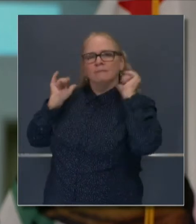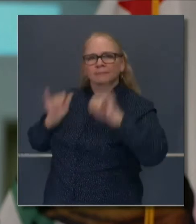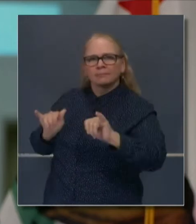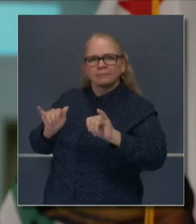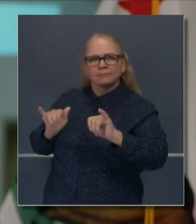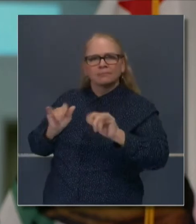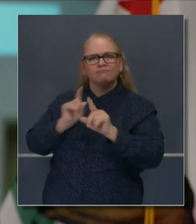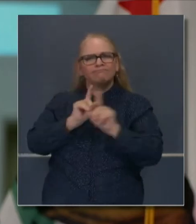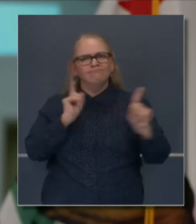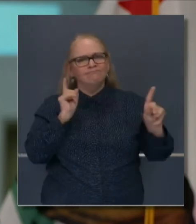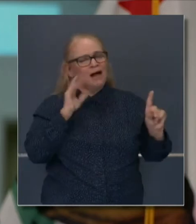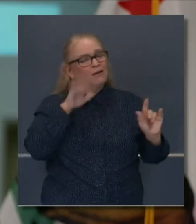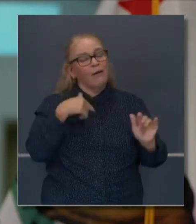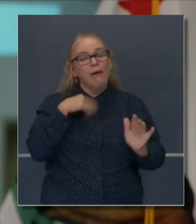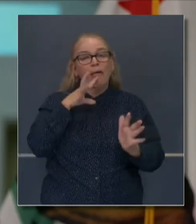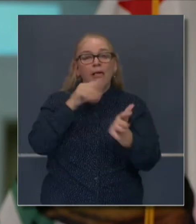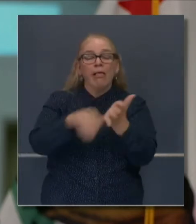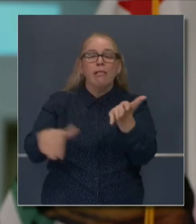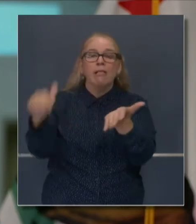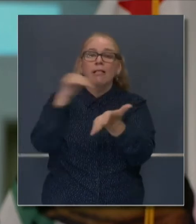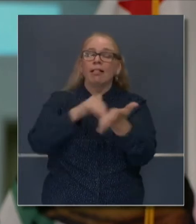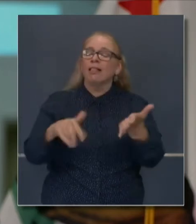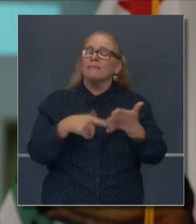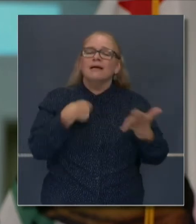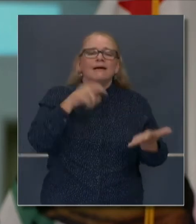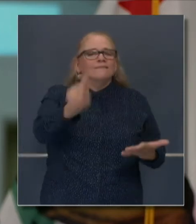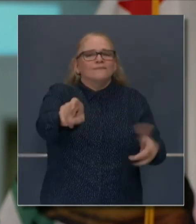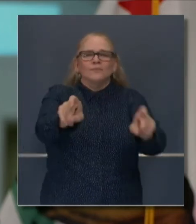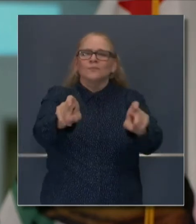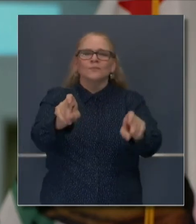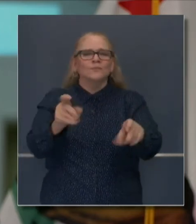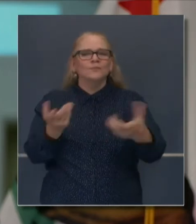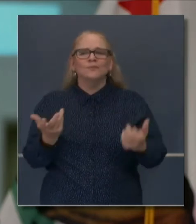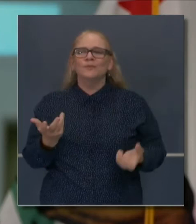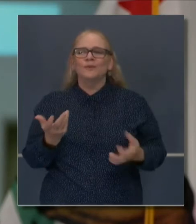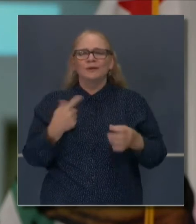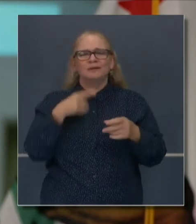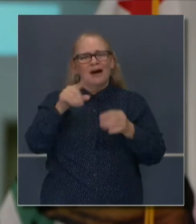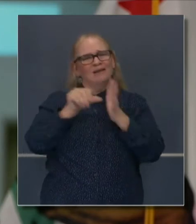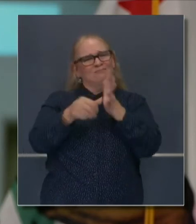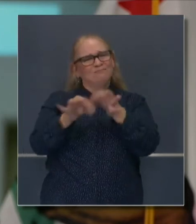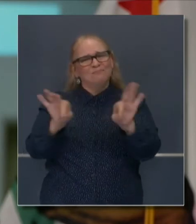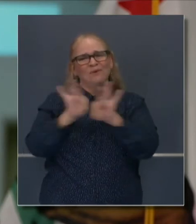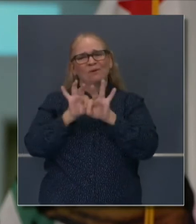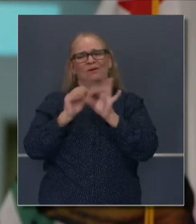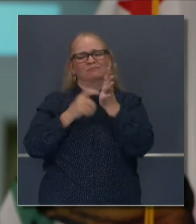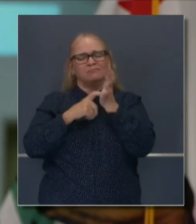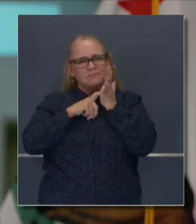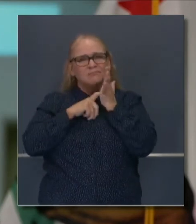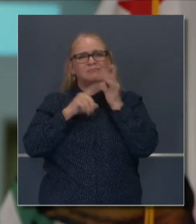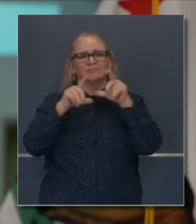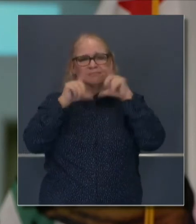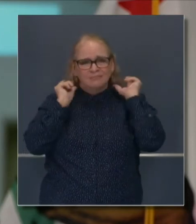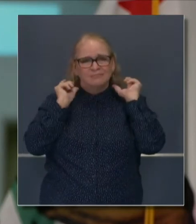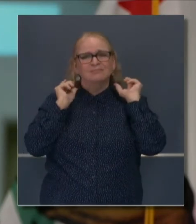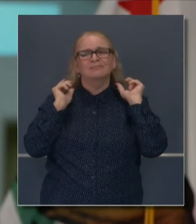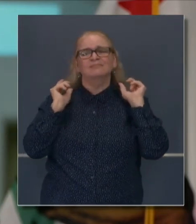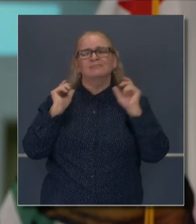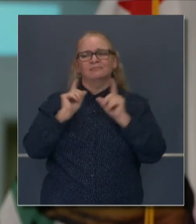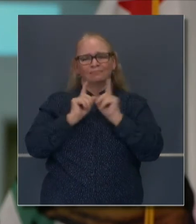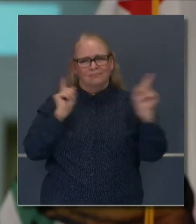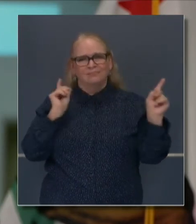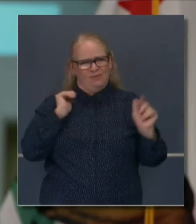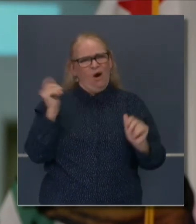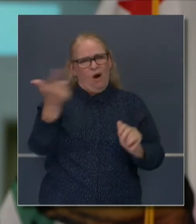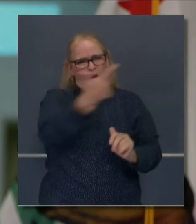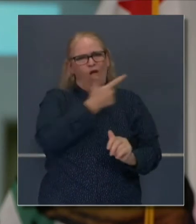me for repeating so often this mandate, or rather our collective mission as it relates to some of